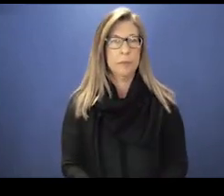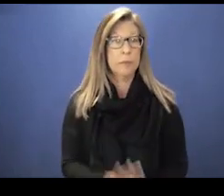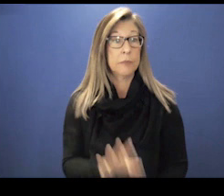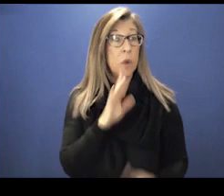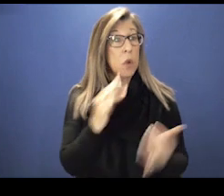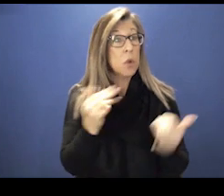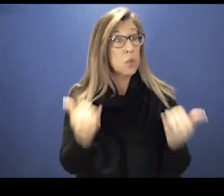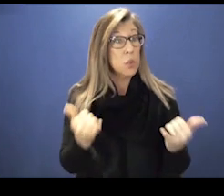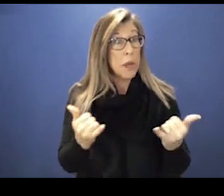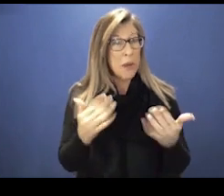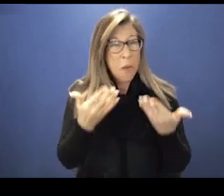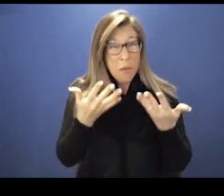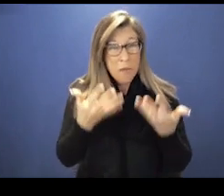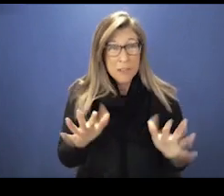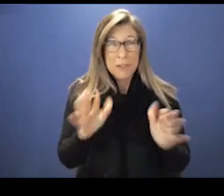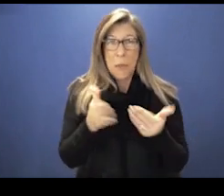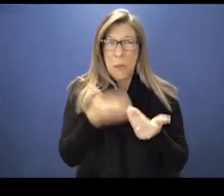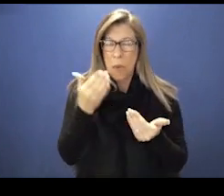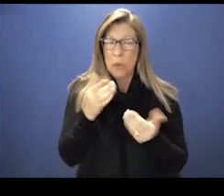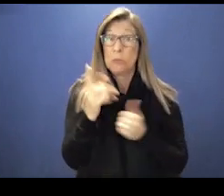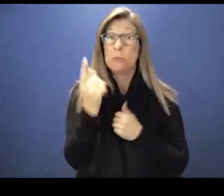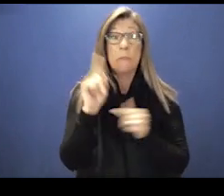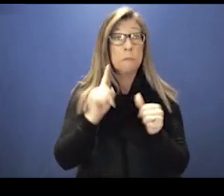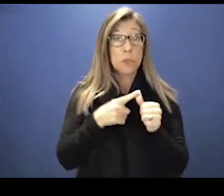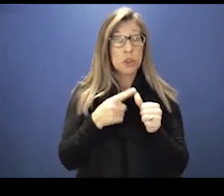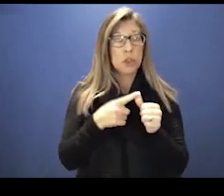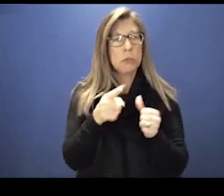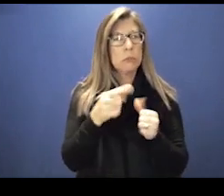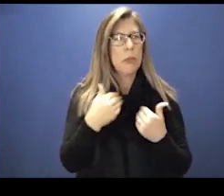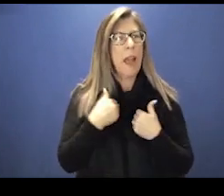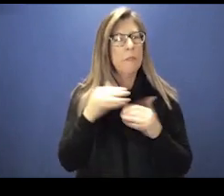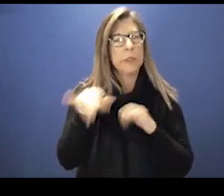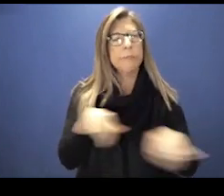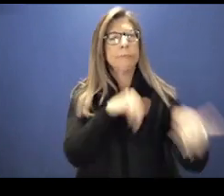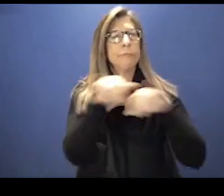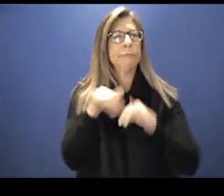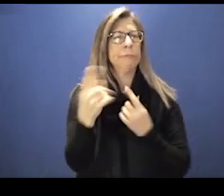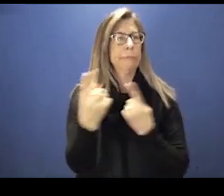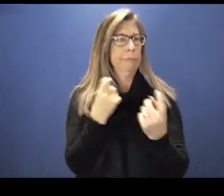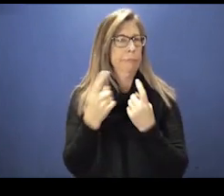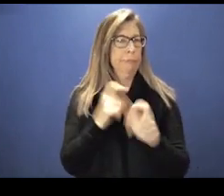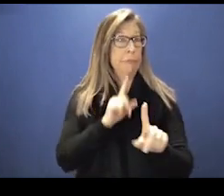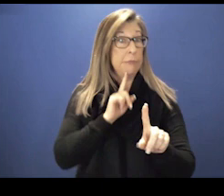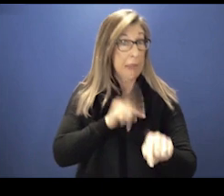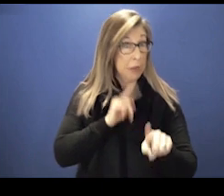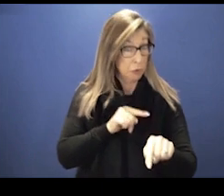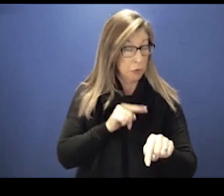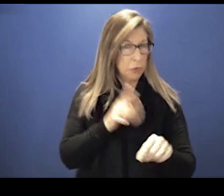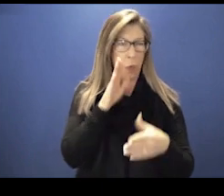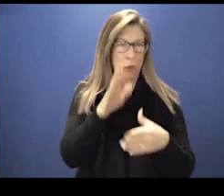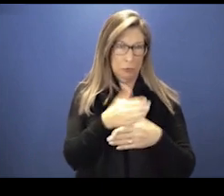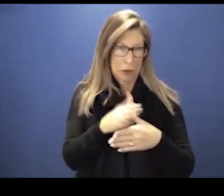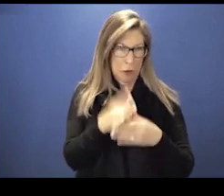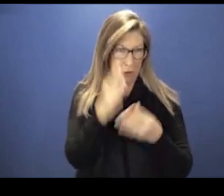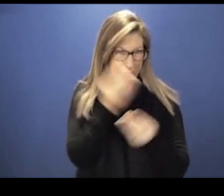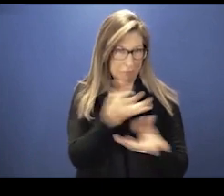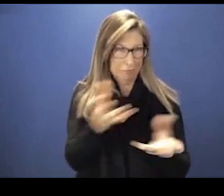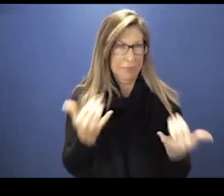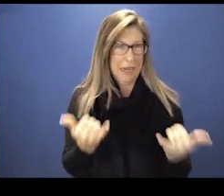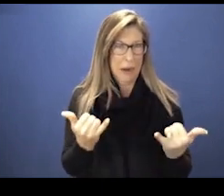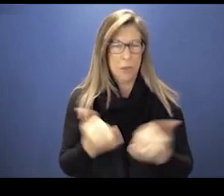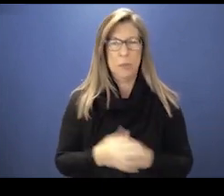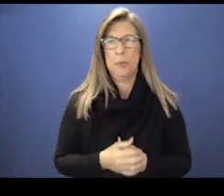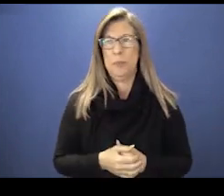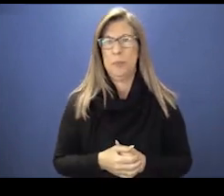We are nearing the end of today's presentation, but before we go, we would like to go through some of the most common questions that we get from